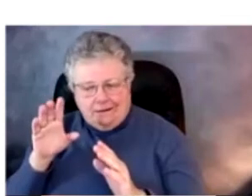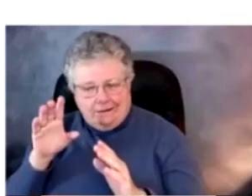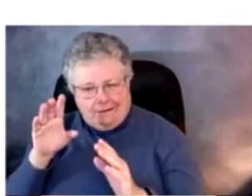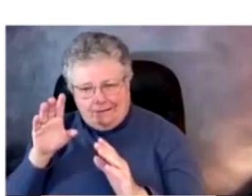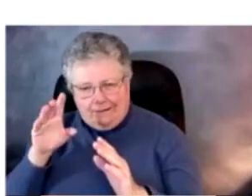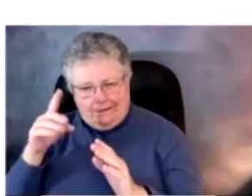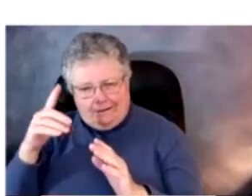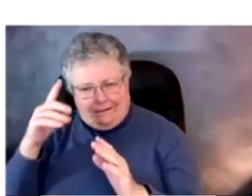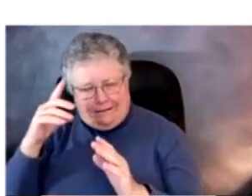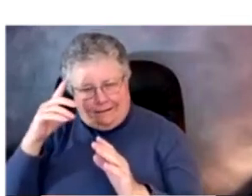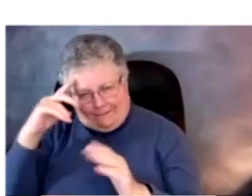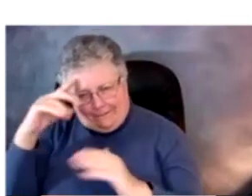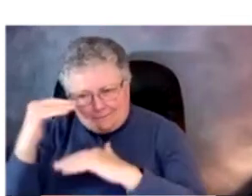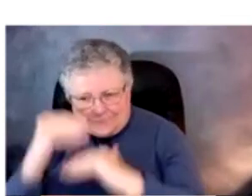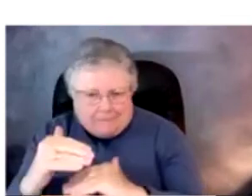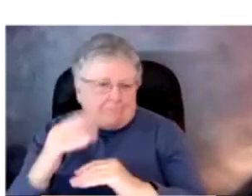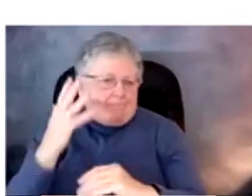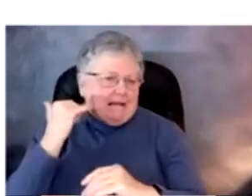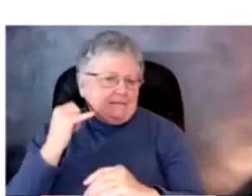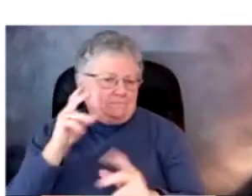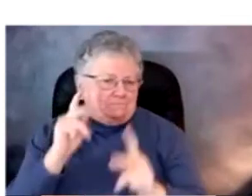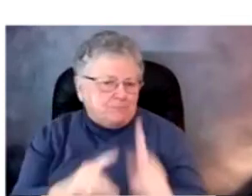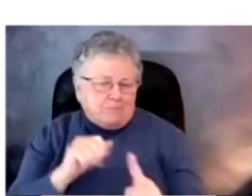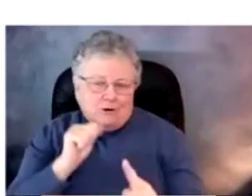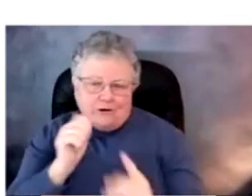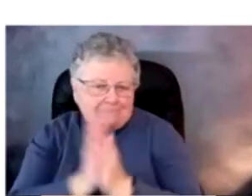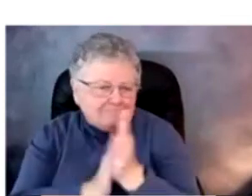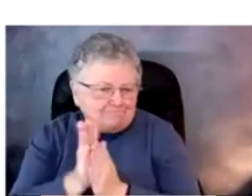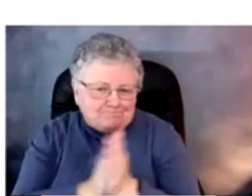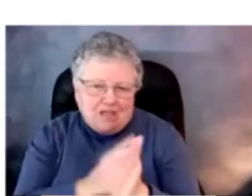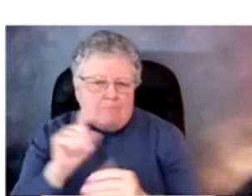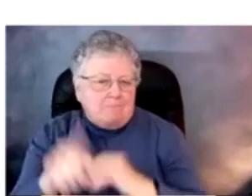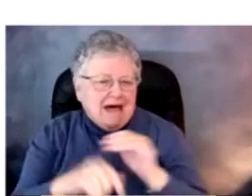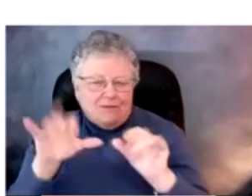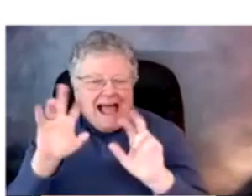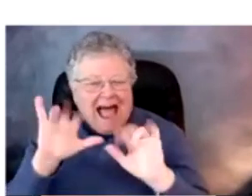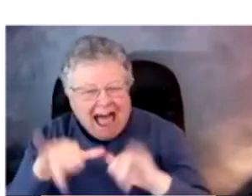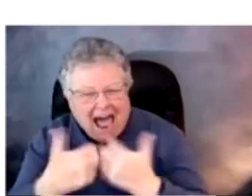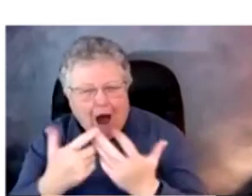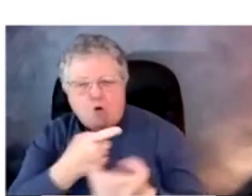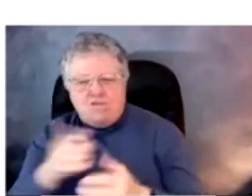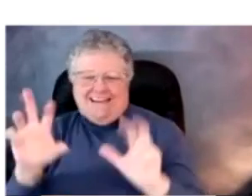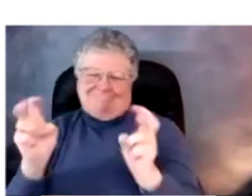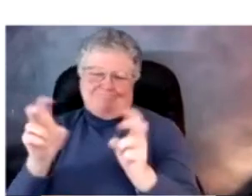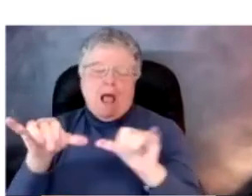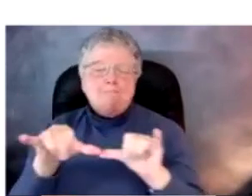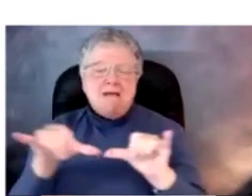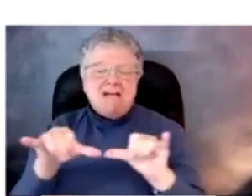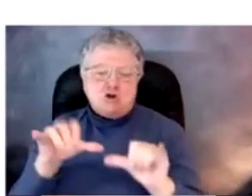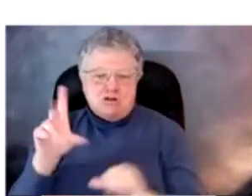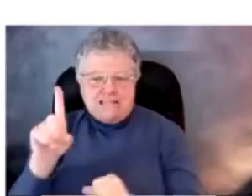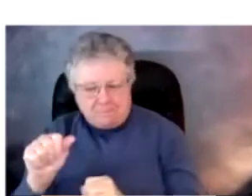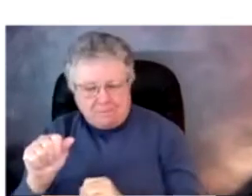in that by the census or by the American Community Survey to measure disability. And I think there are a lot of